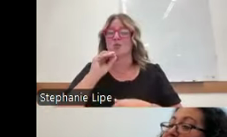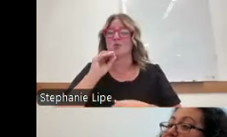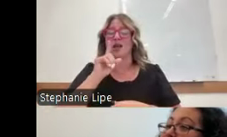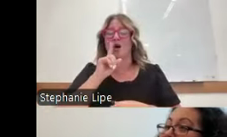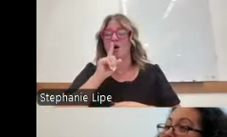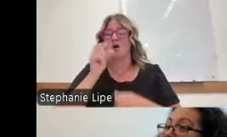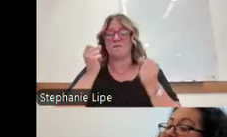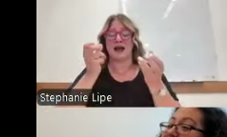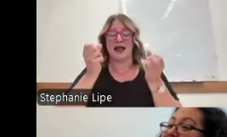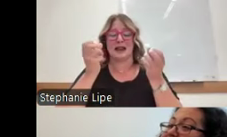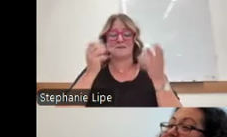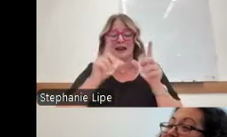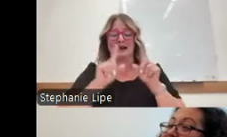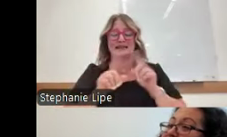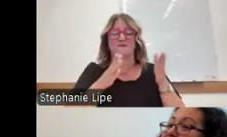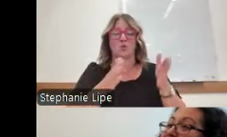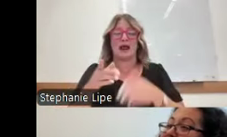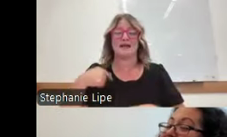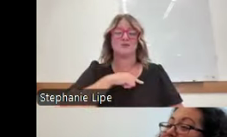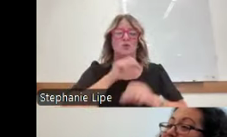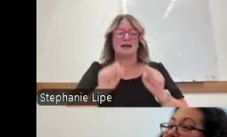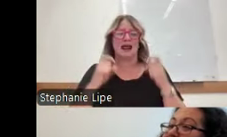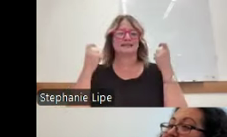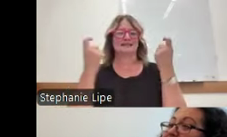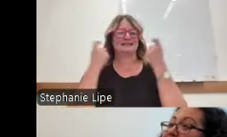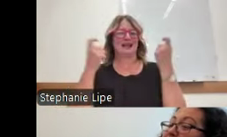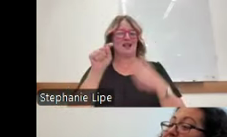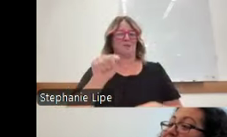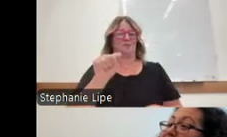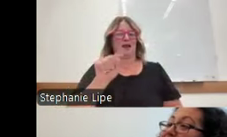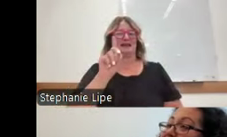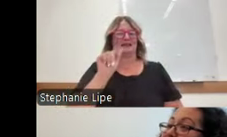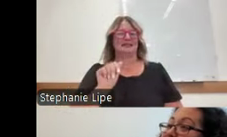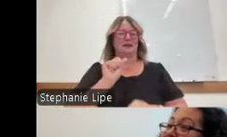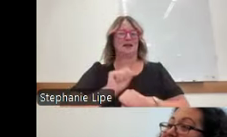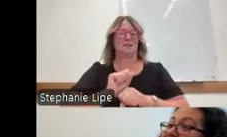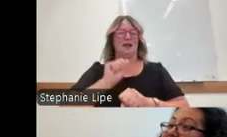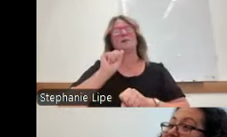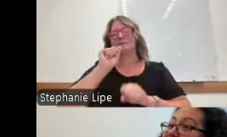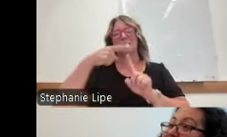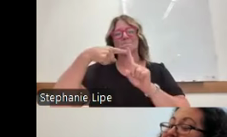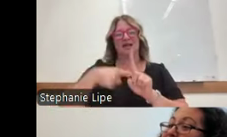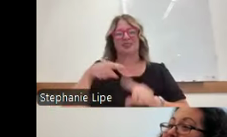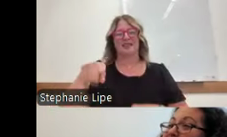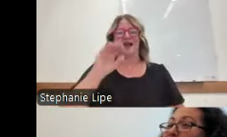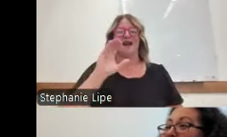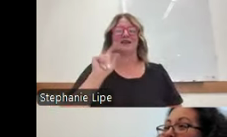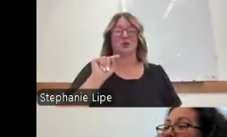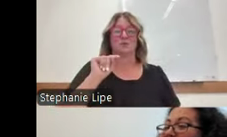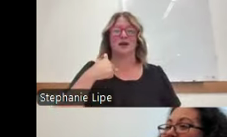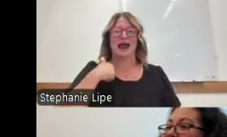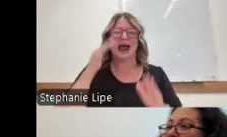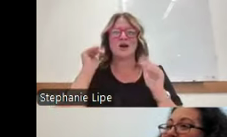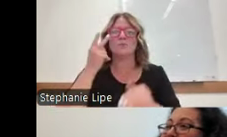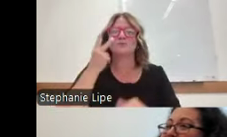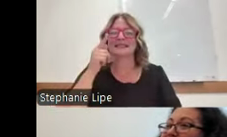culture of inclusion and see that there are many different ways that we can celebrate Disability Employment Month